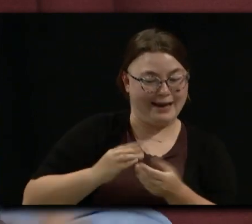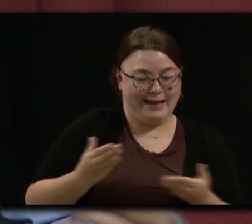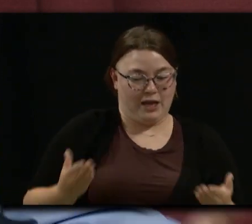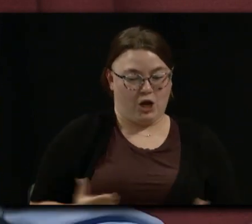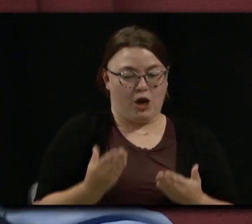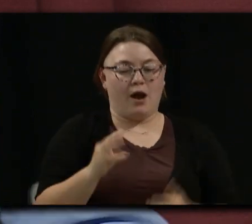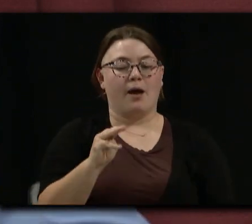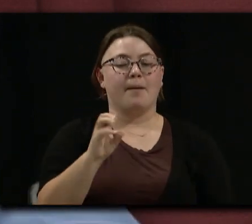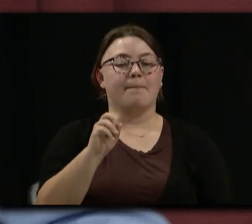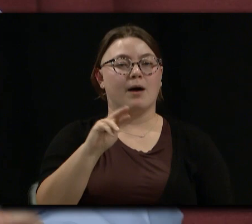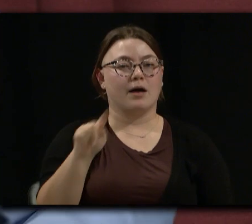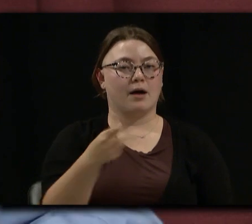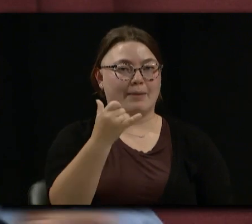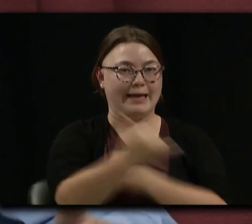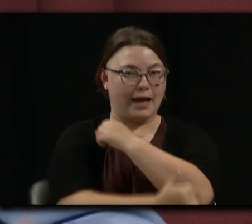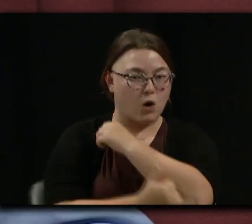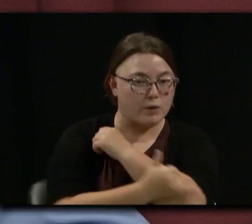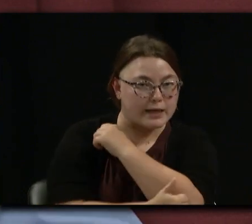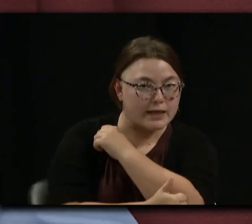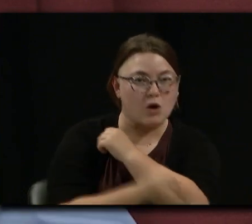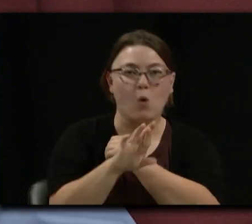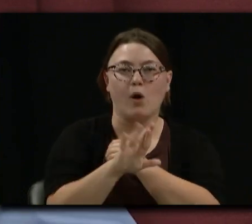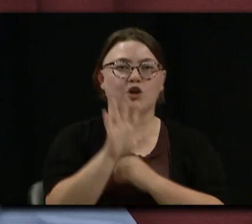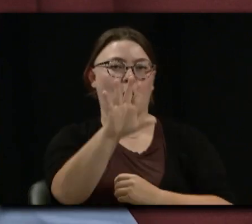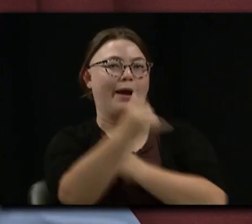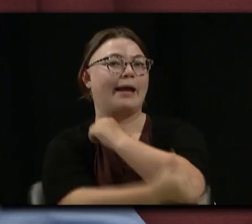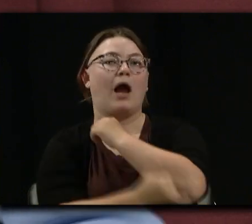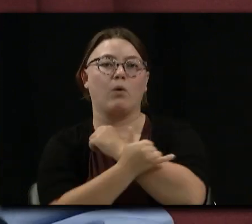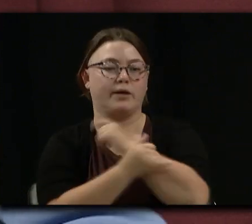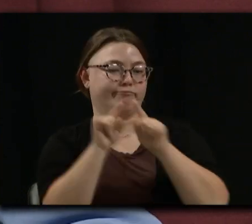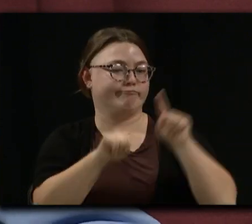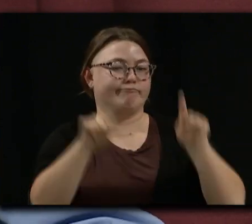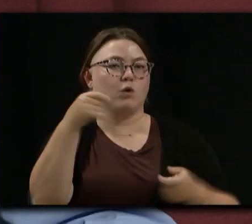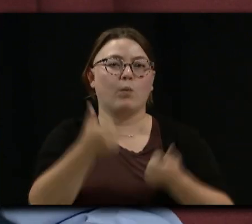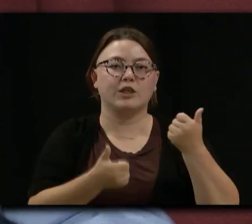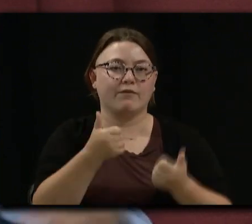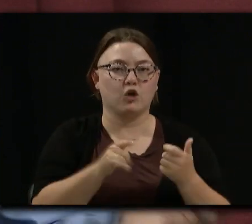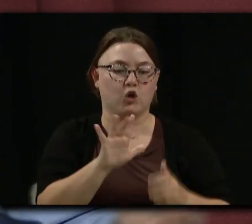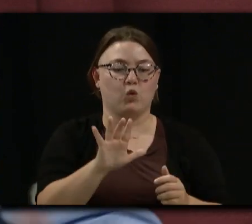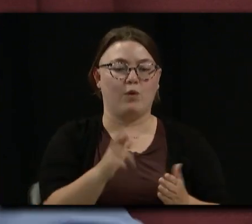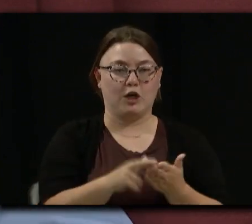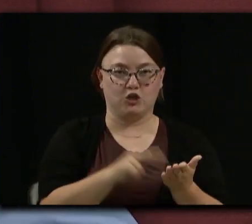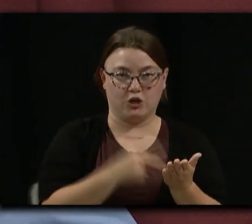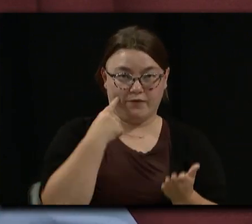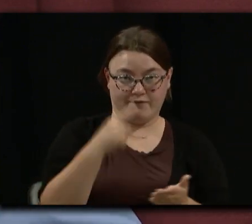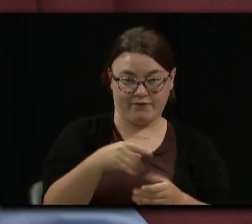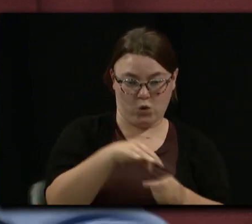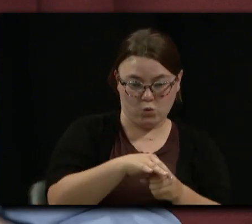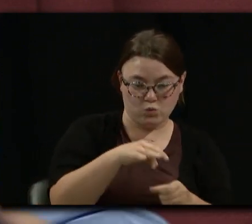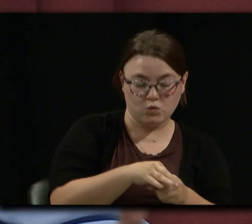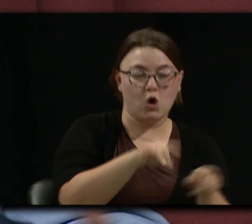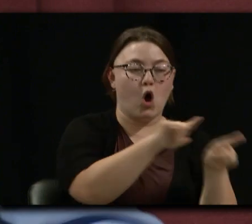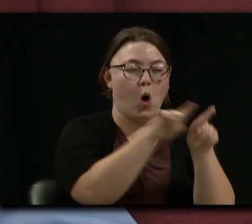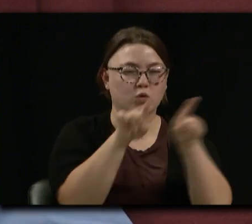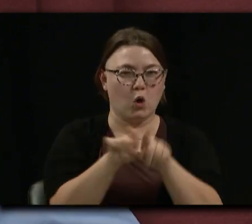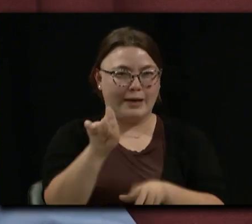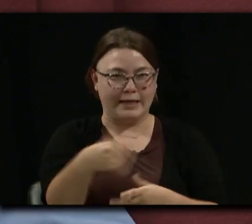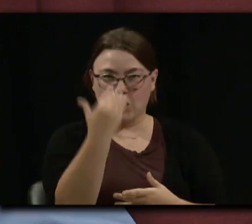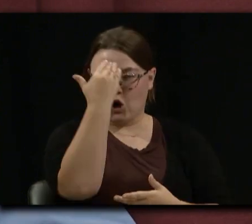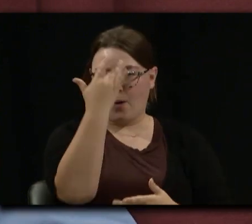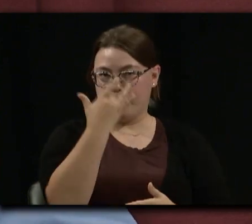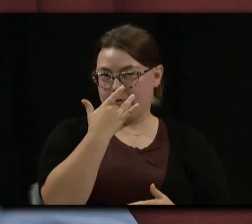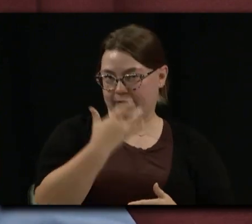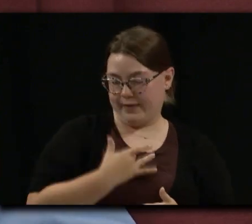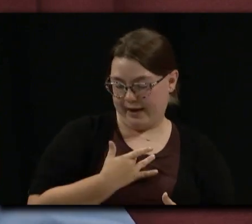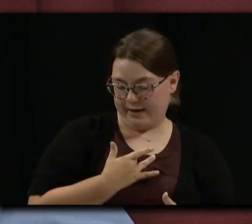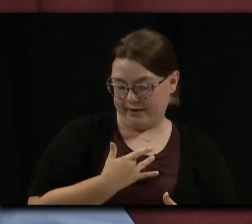County, or in the county that you're going to be registering in, Right. As well as your birth date, and sign that